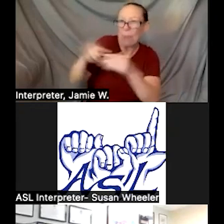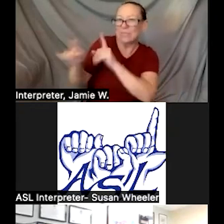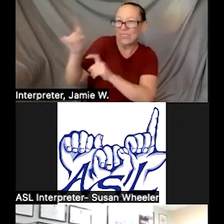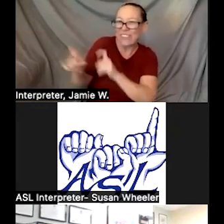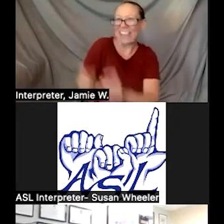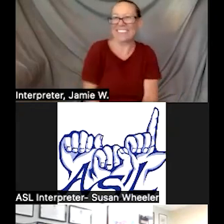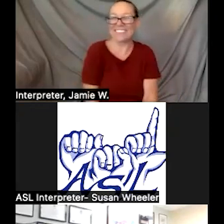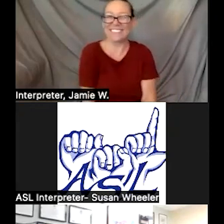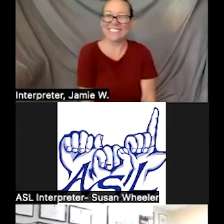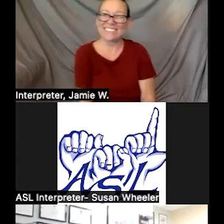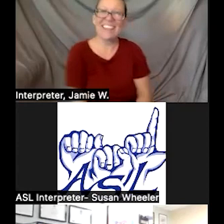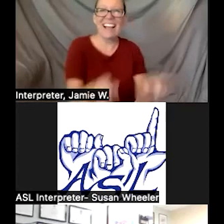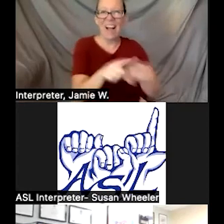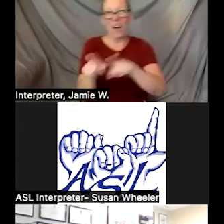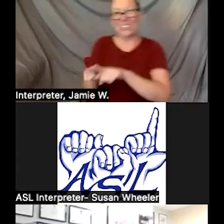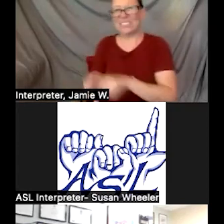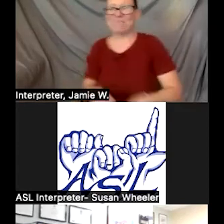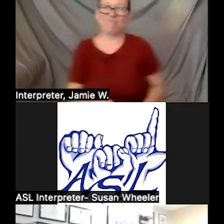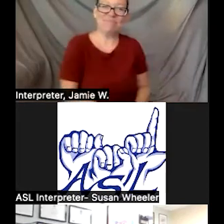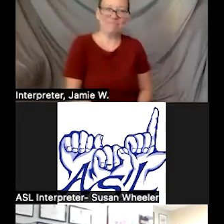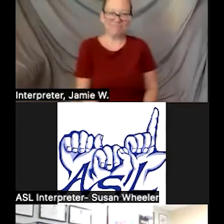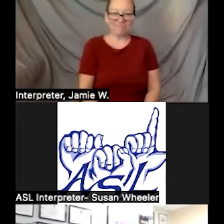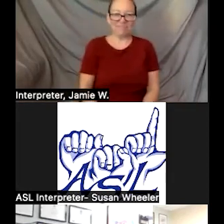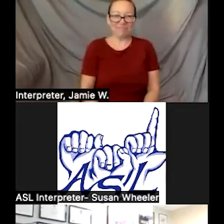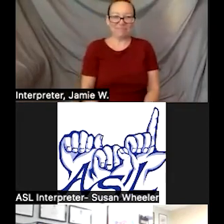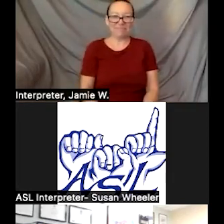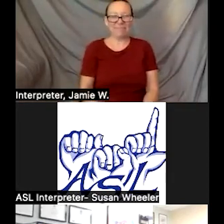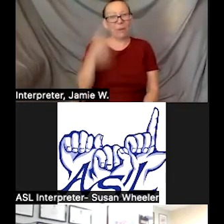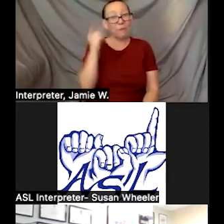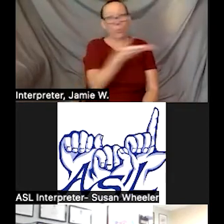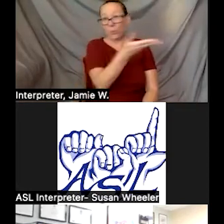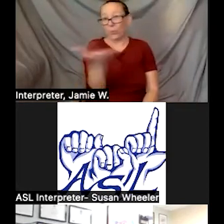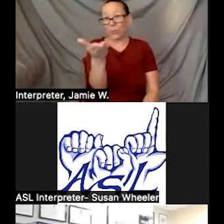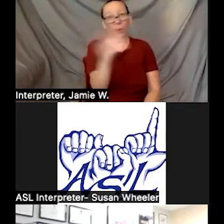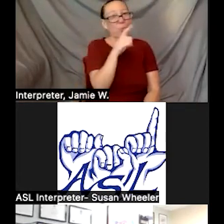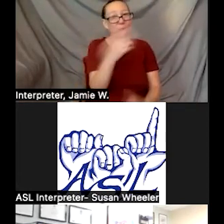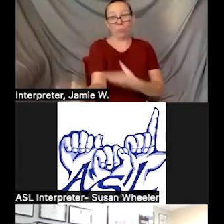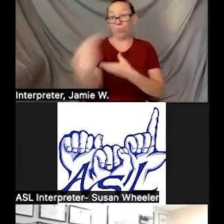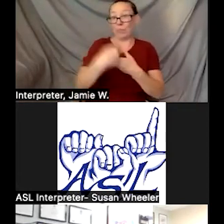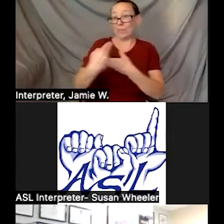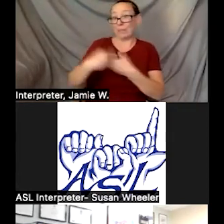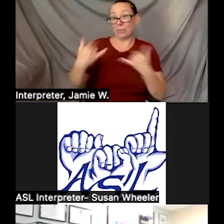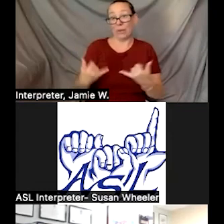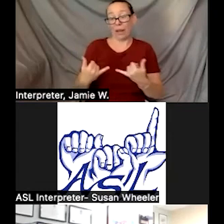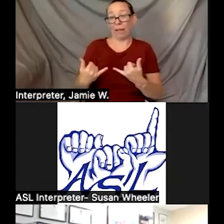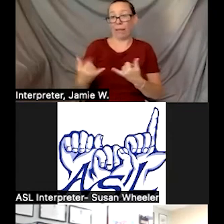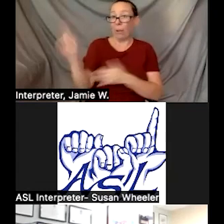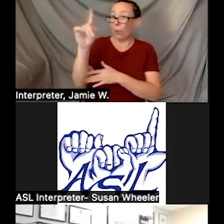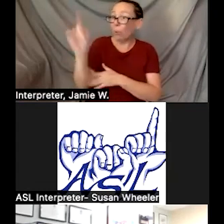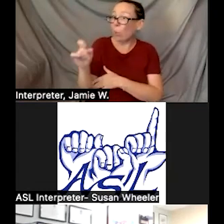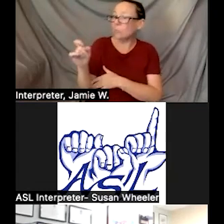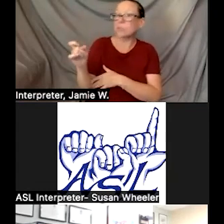And also to all of you who have participated and asked questions and will be using